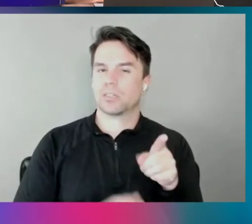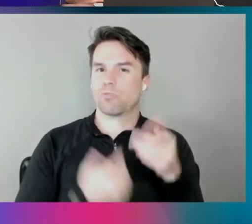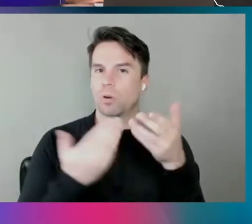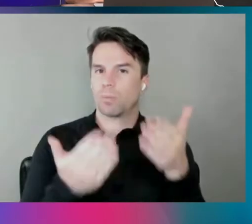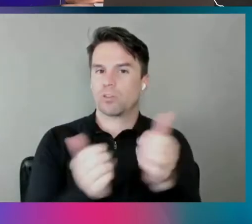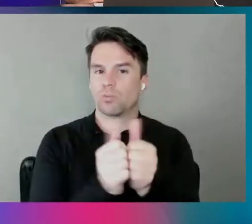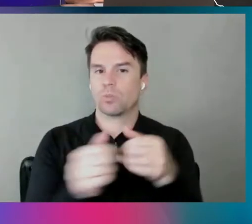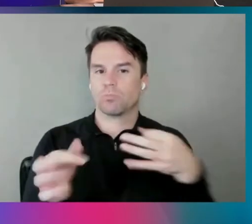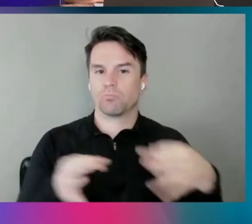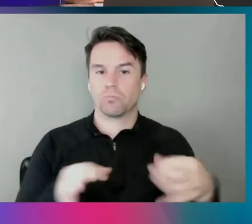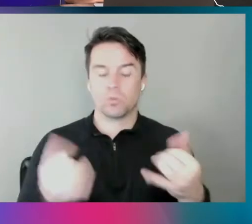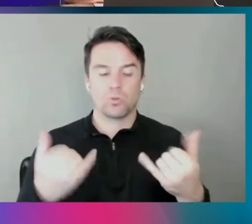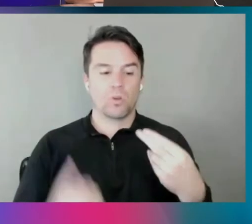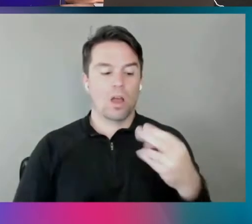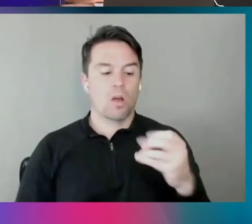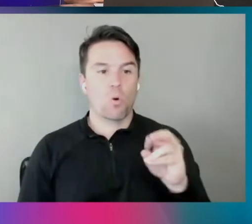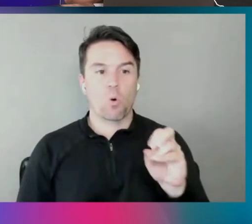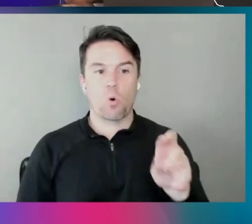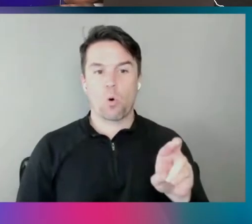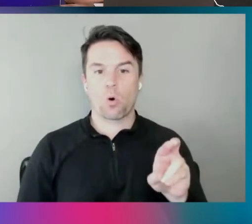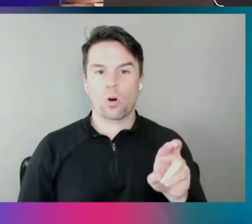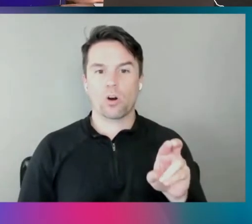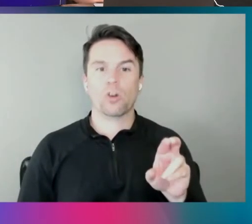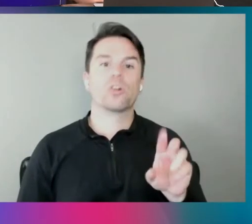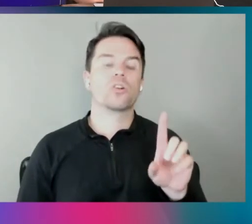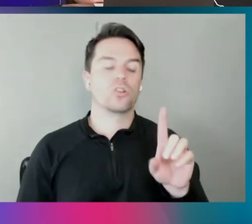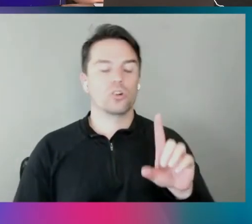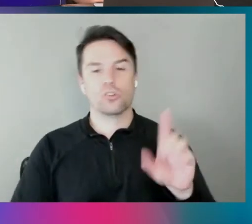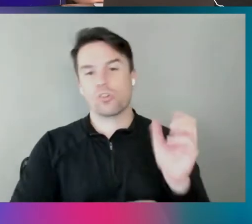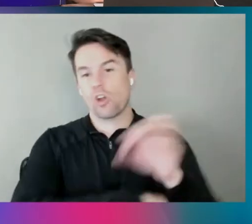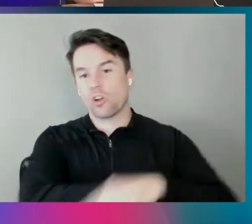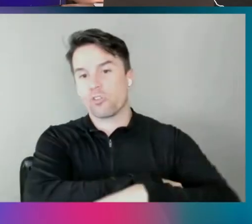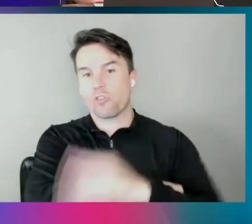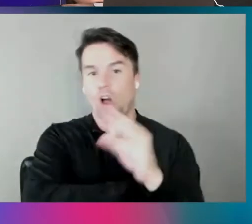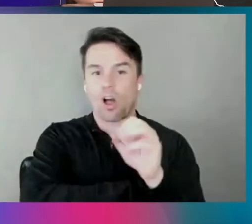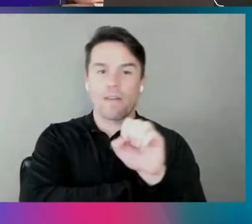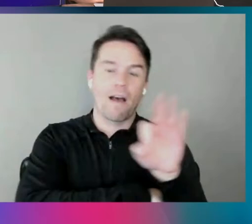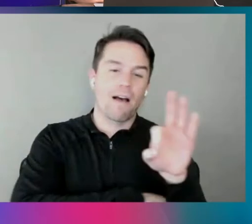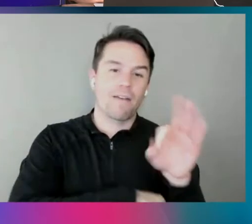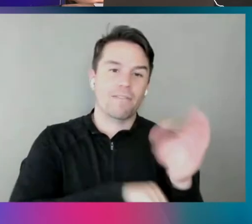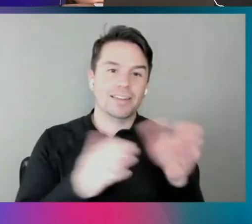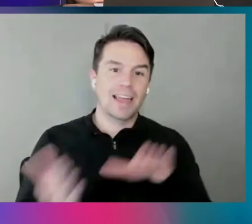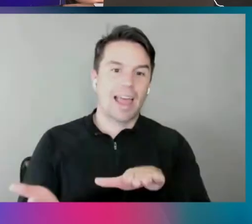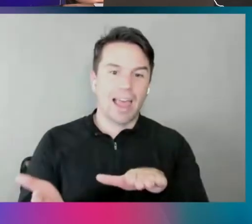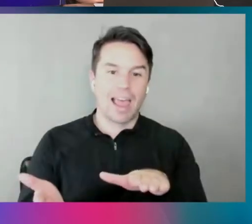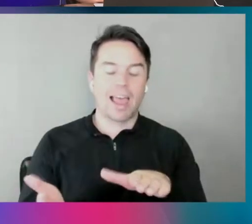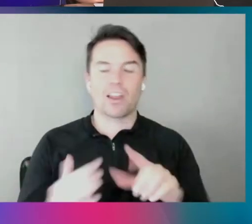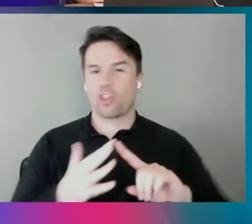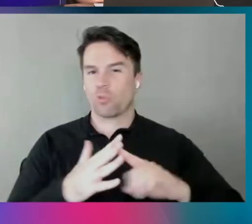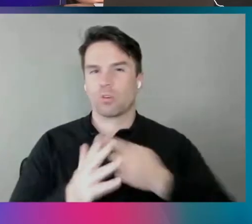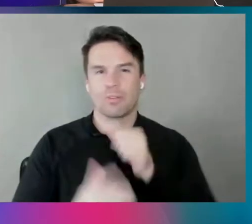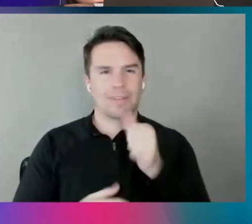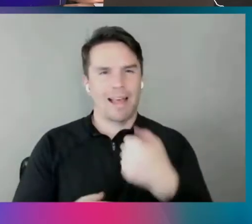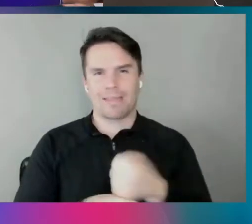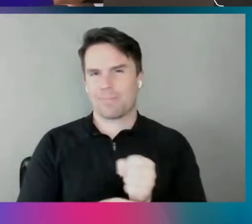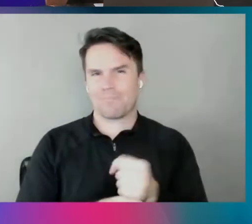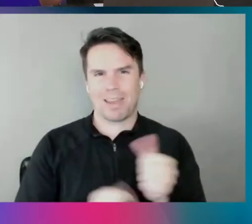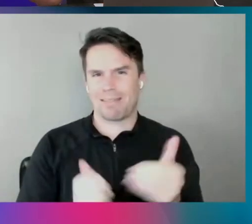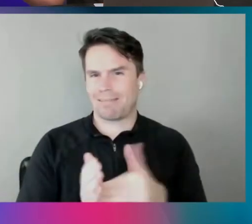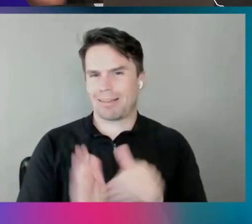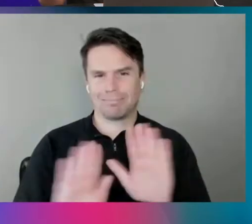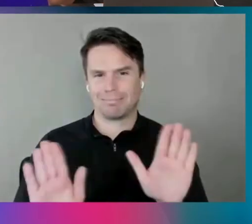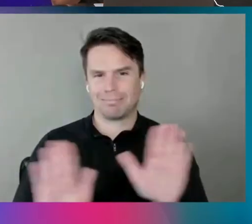path. So Dawn of the Dead. So we'll start with Dawn of the Dead, the original, not the remake. And if you like Dawn of the Dead, you may also like. So this